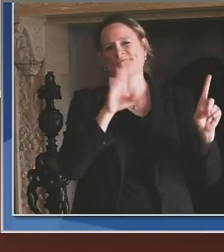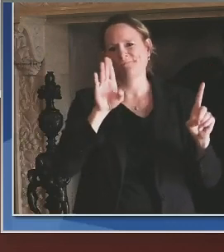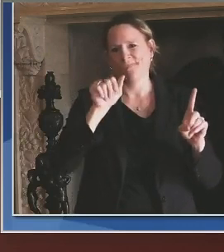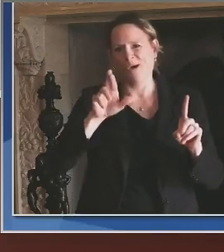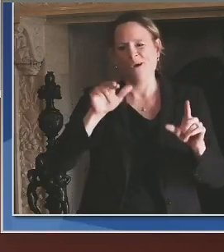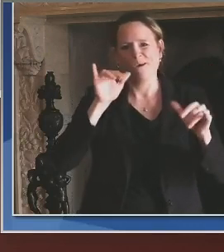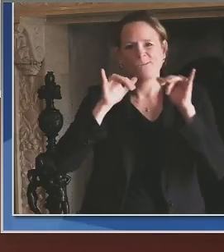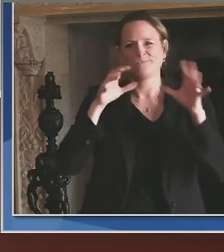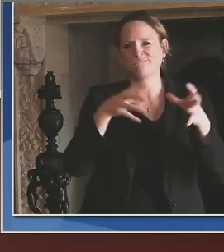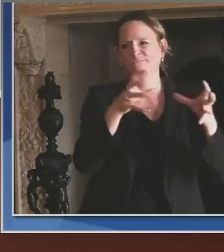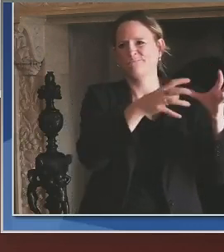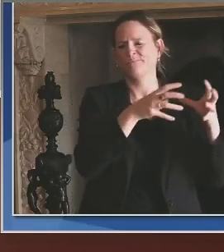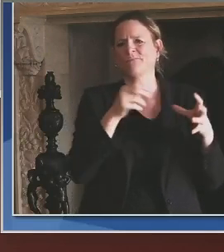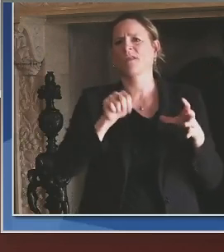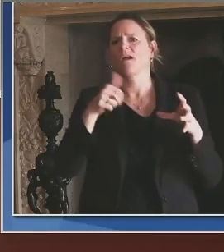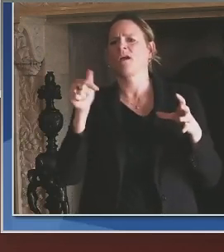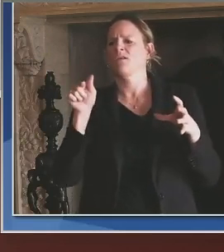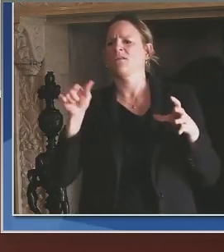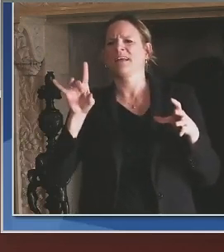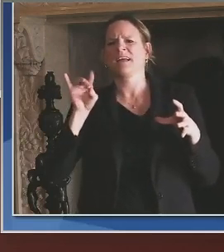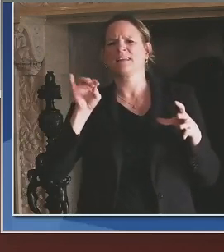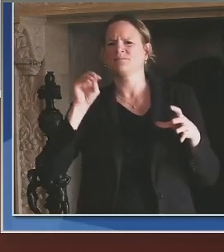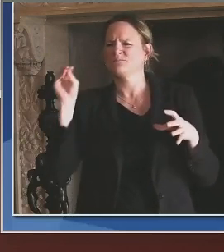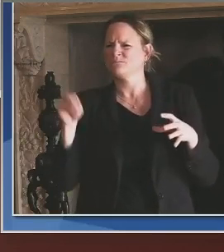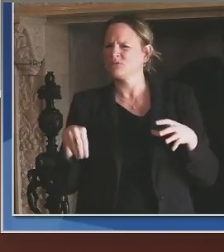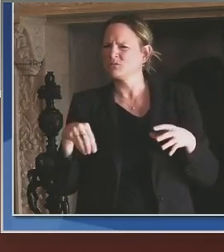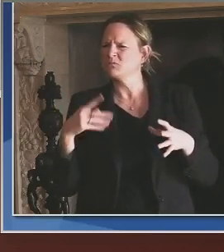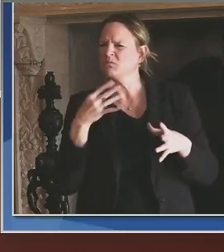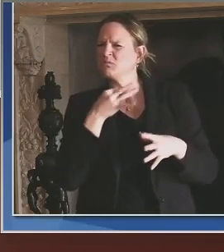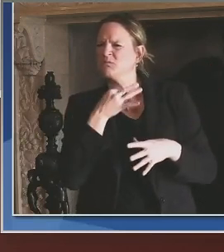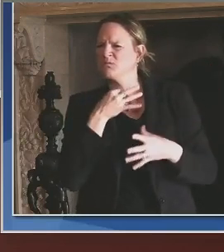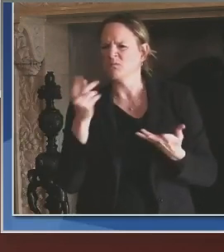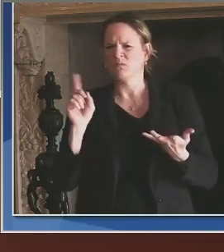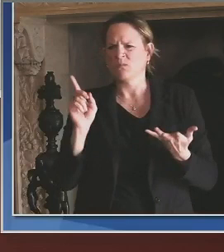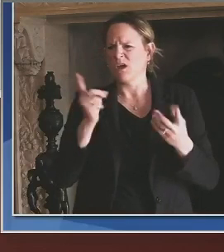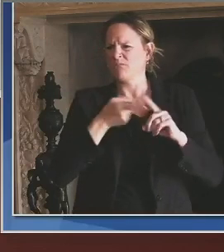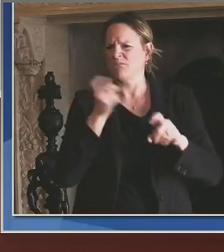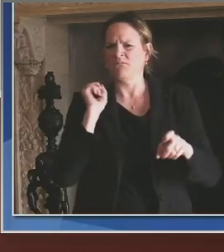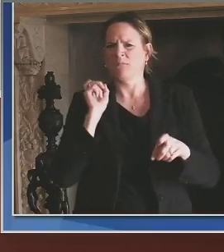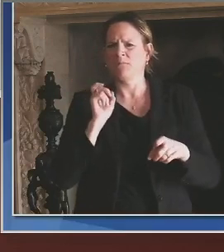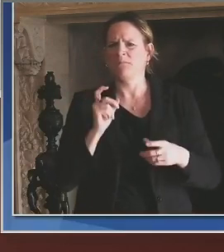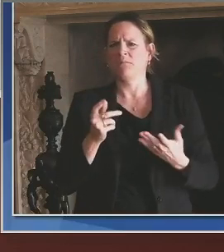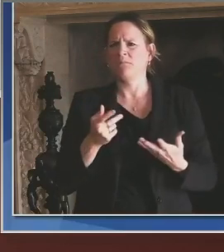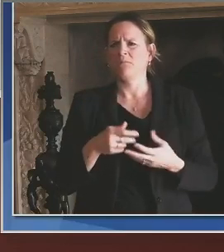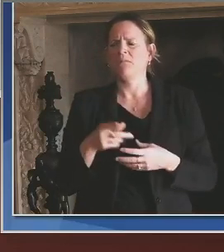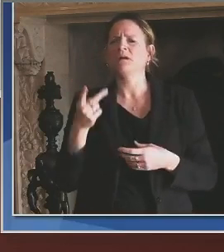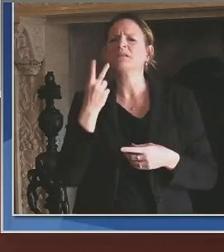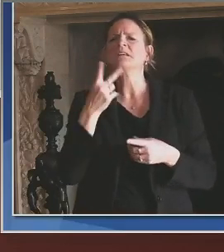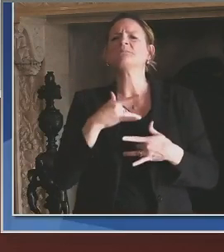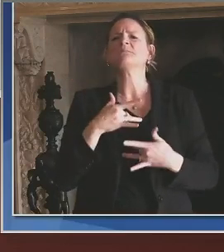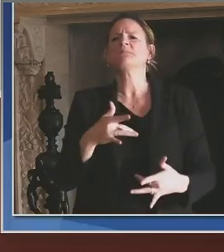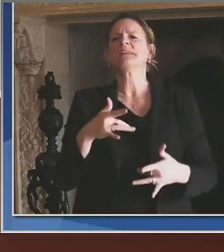coming from? So in other words, are there any trends you can talk about to kind of help people understand how it's currently spreading if 80% is outside of